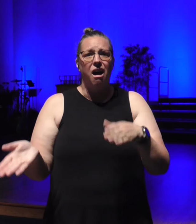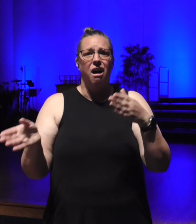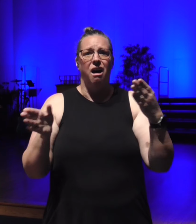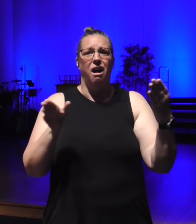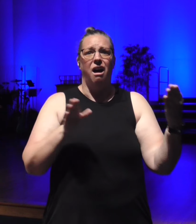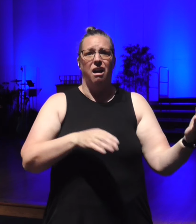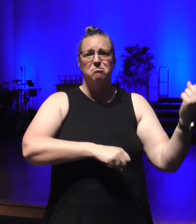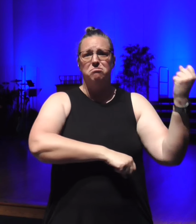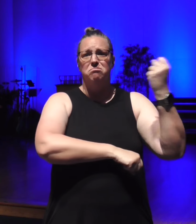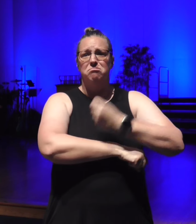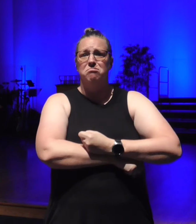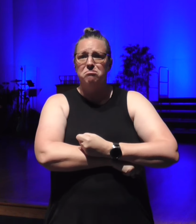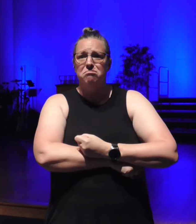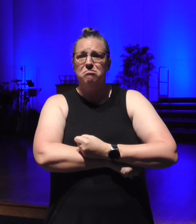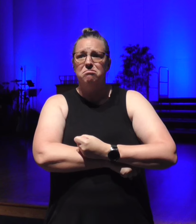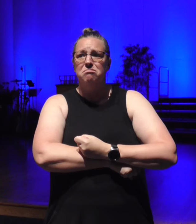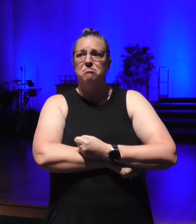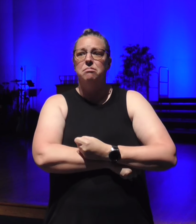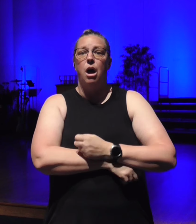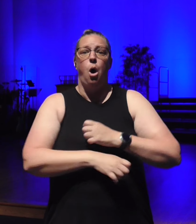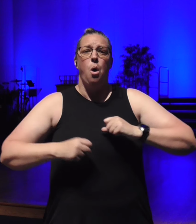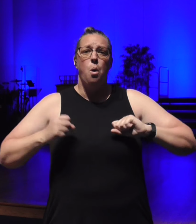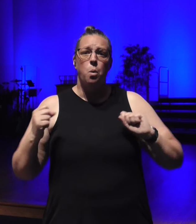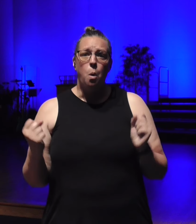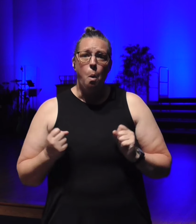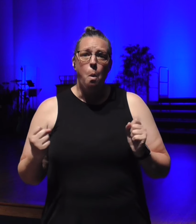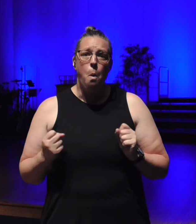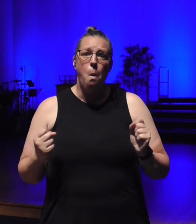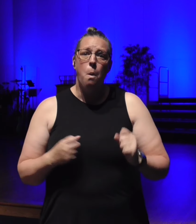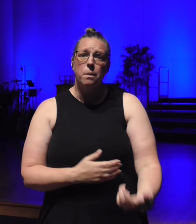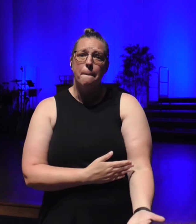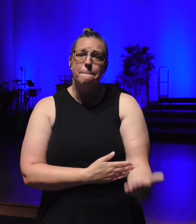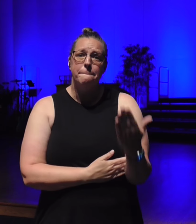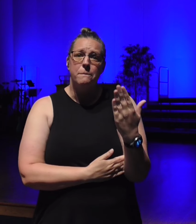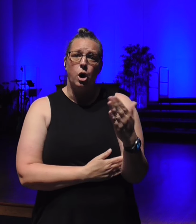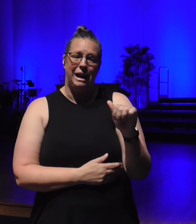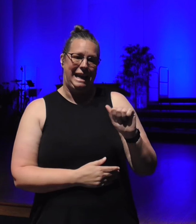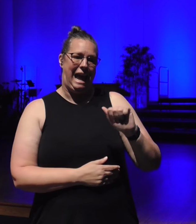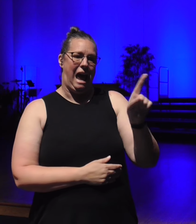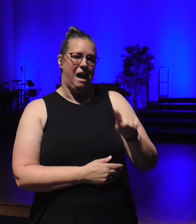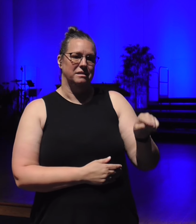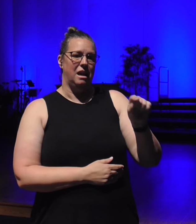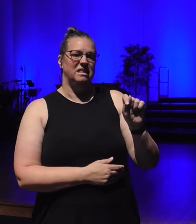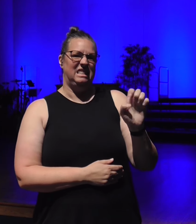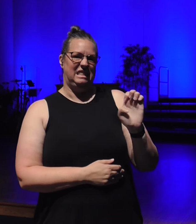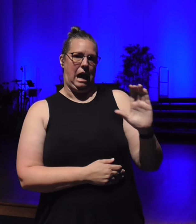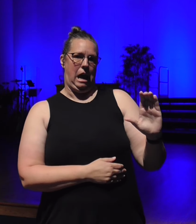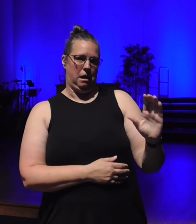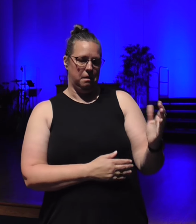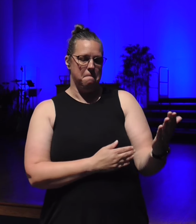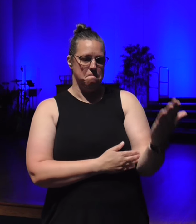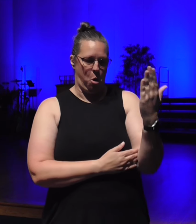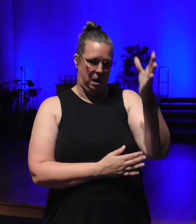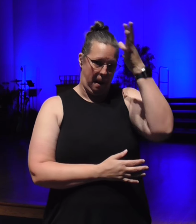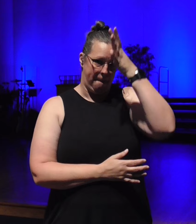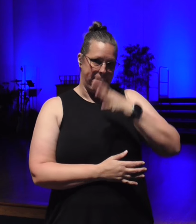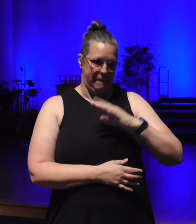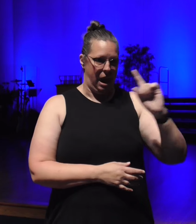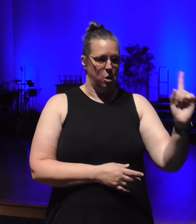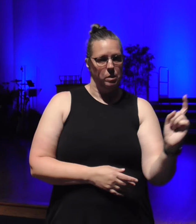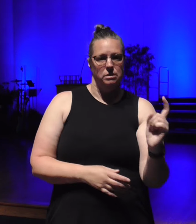cold morning in 1531, an Aztec man whose Christian name was Juan Diego was crossing this rocky, barren